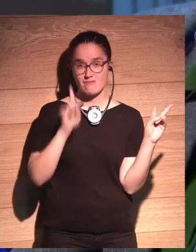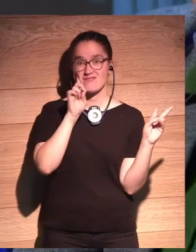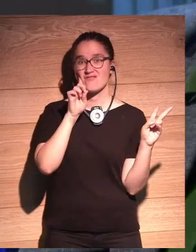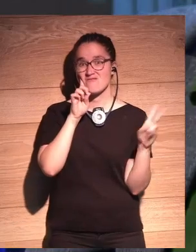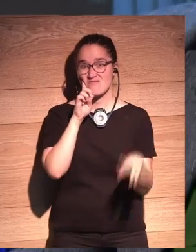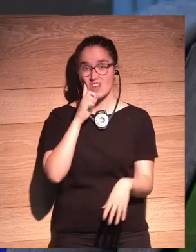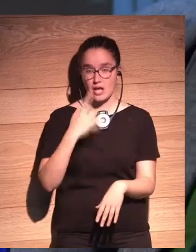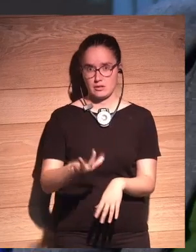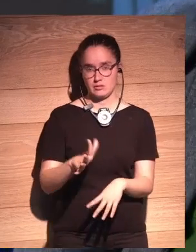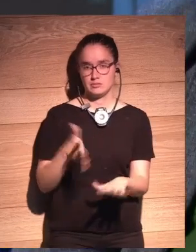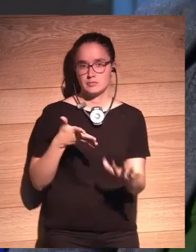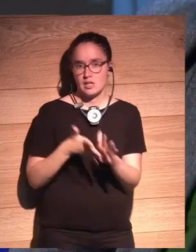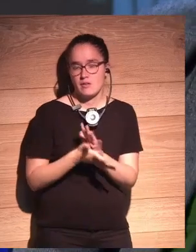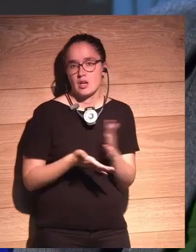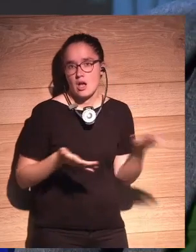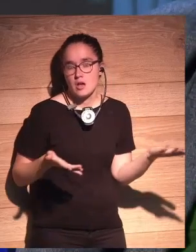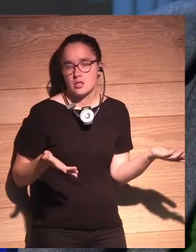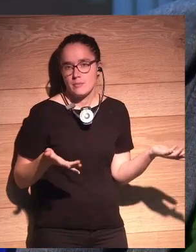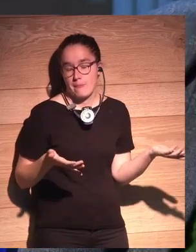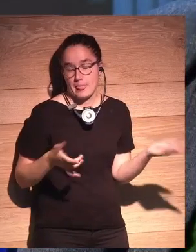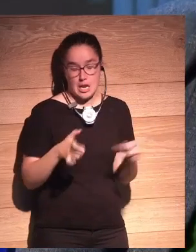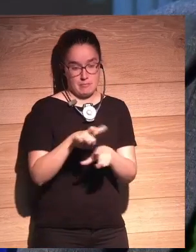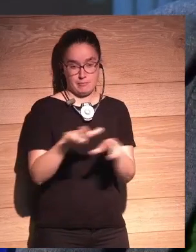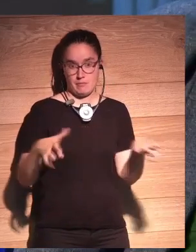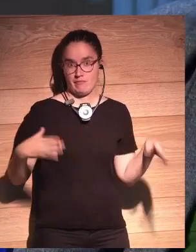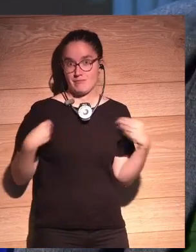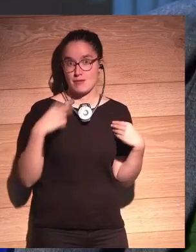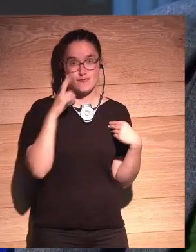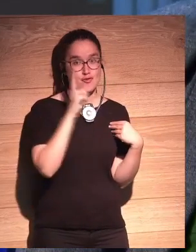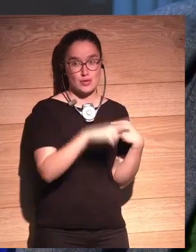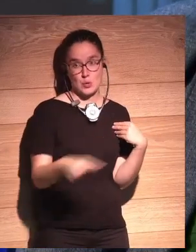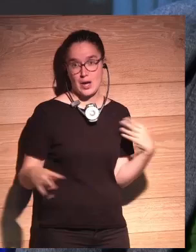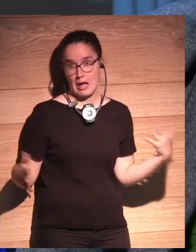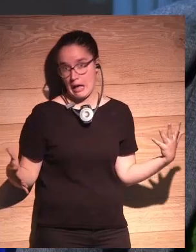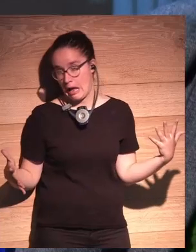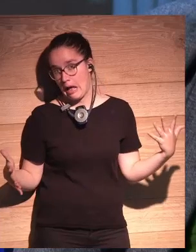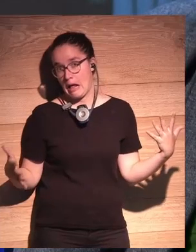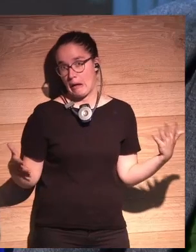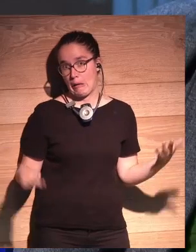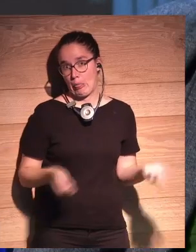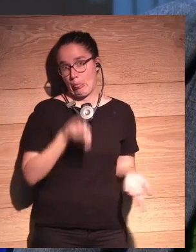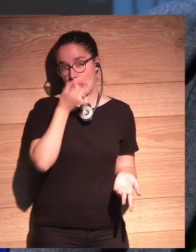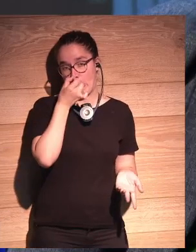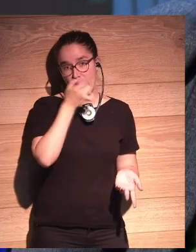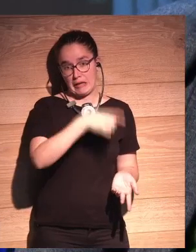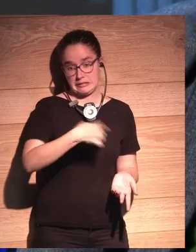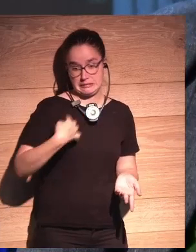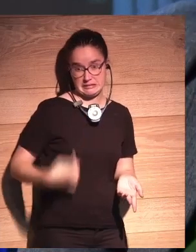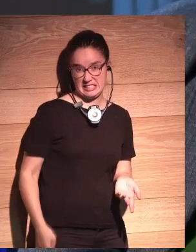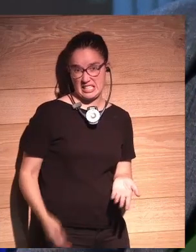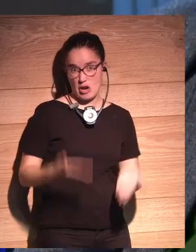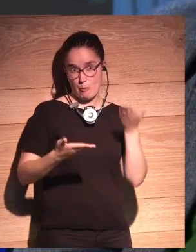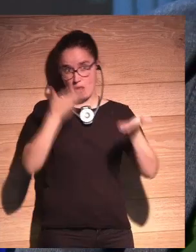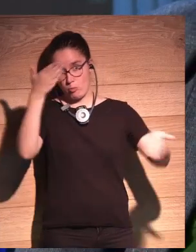small pocket in Beijing. So that means we have a lot of e-vehicles, and that didn't happen by itself. It happened